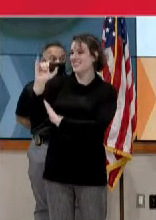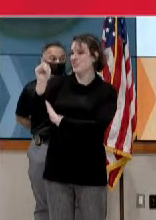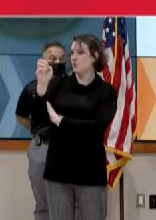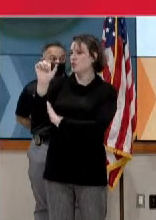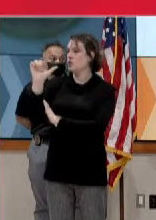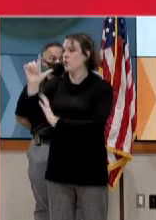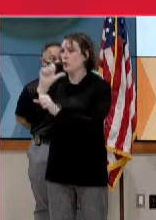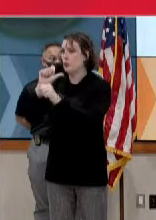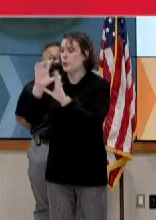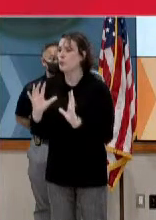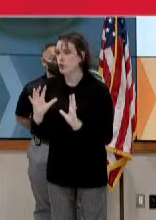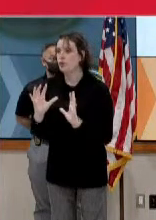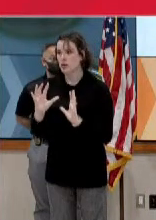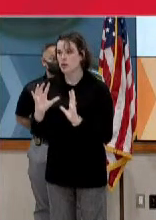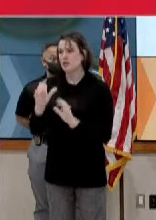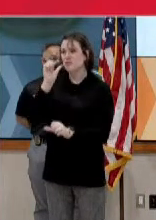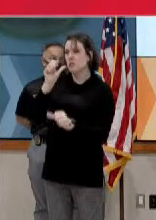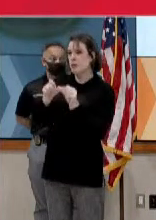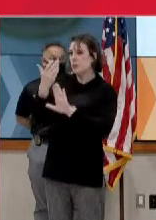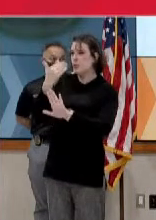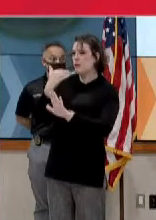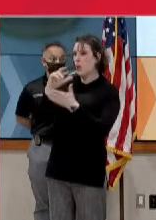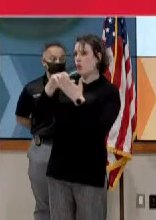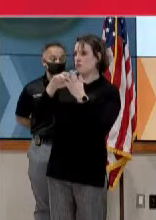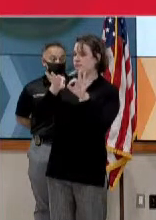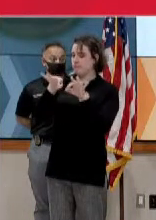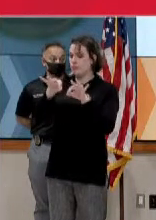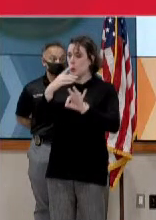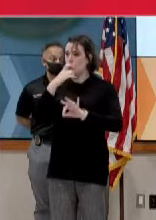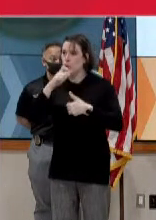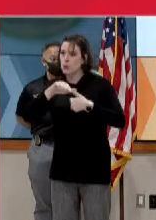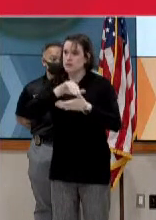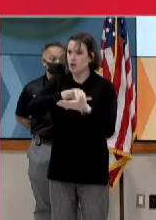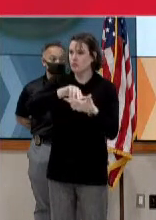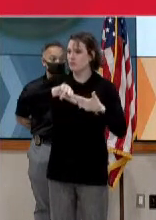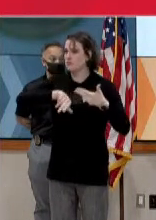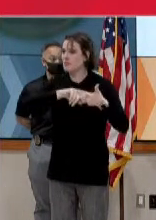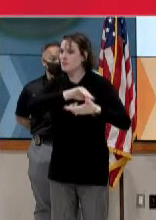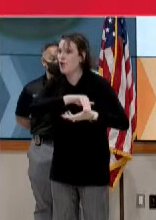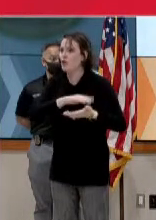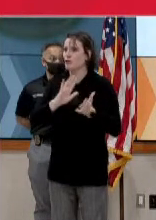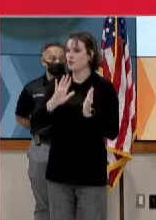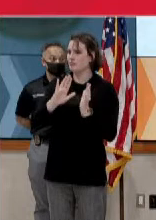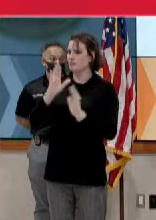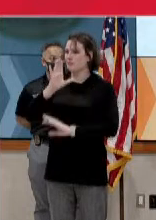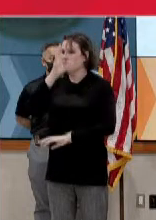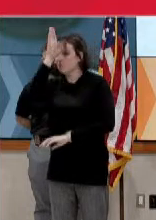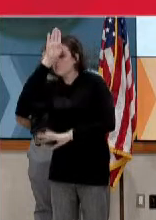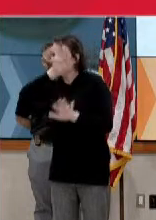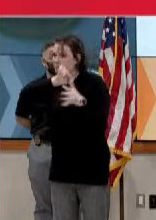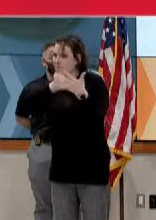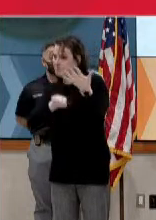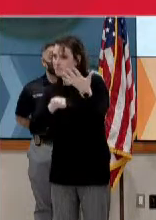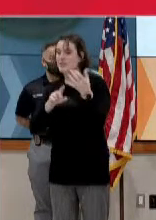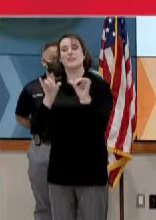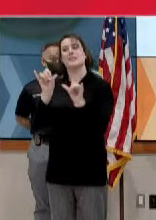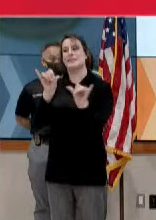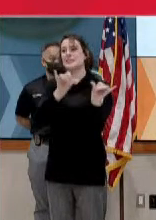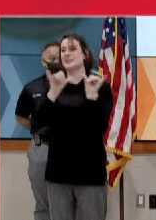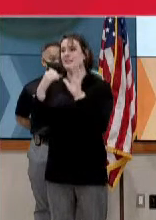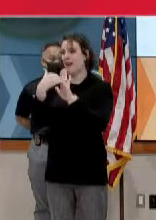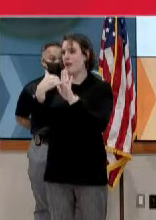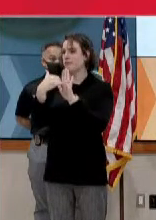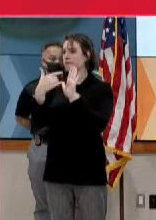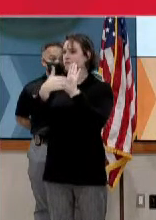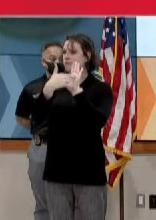to stand up and work with us. Right now, there is not confidence in our economy, and there will not be until we move past